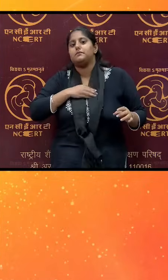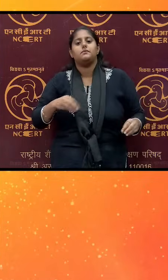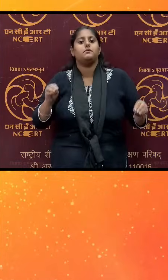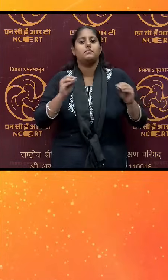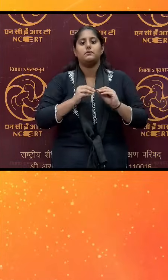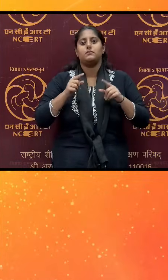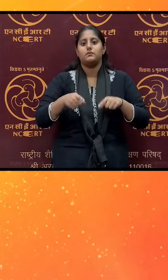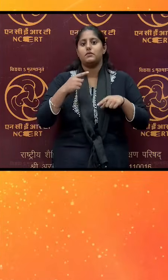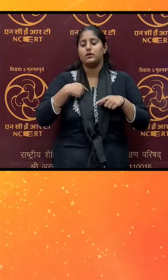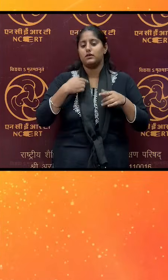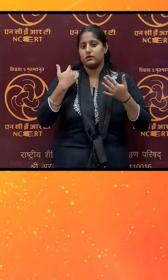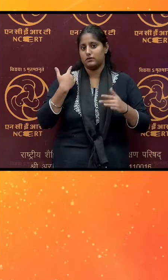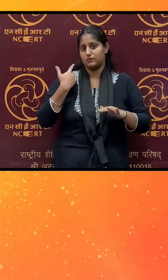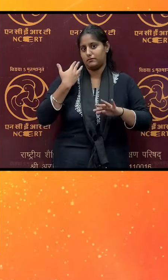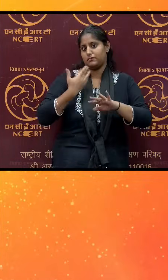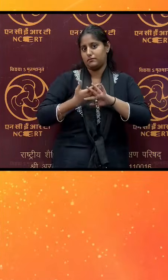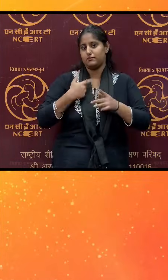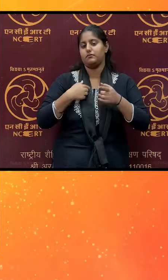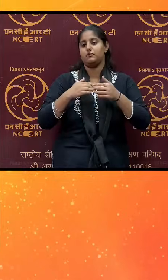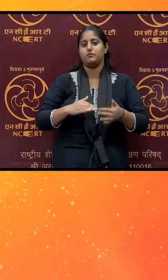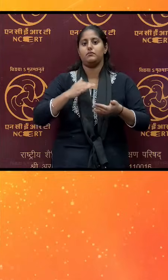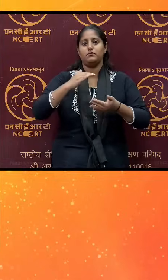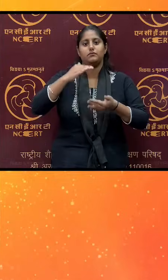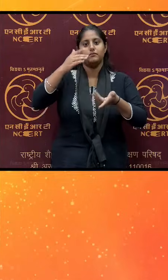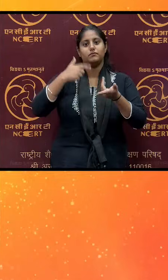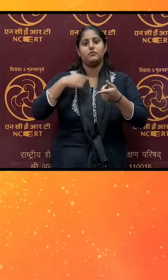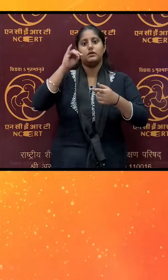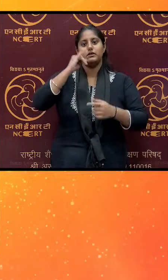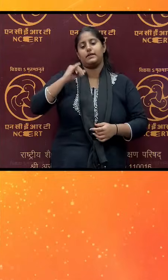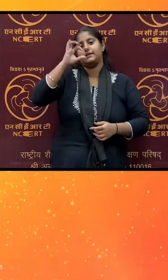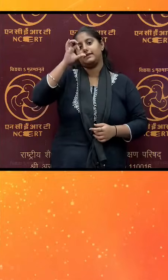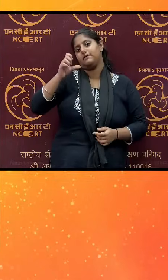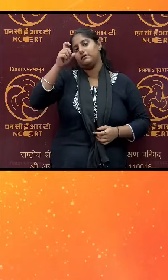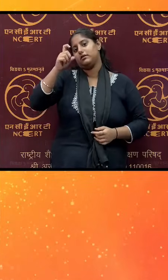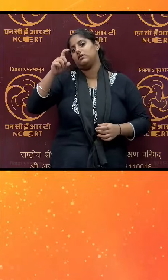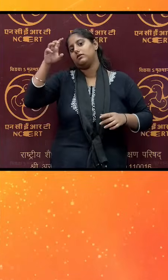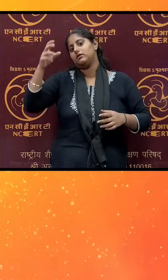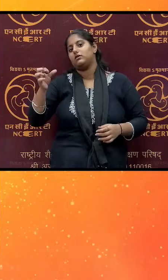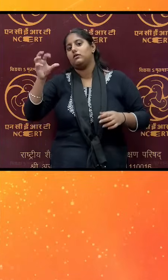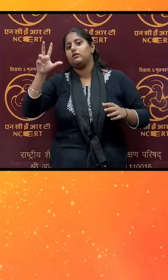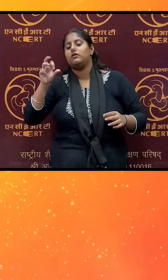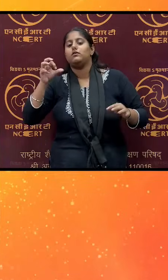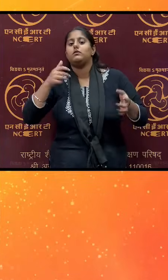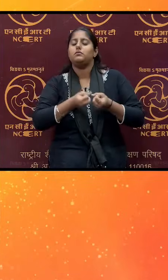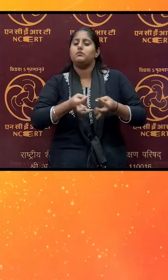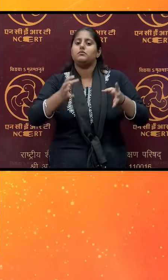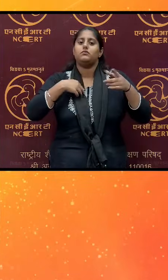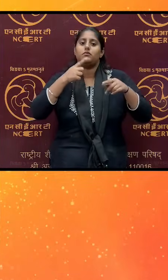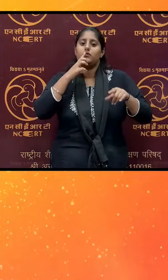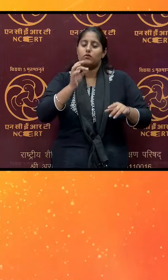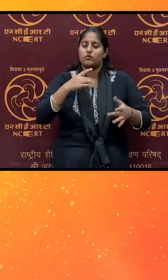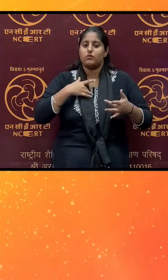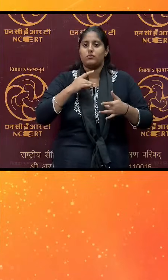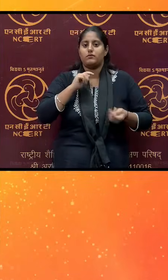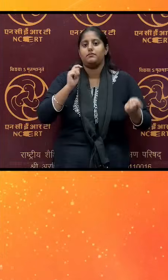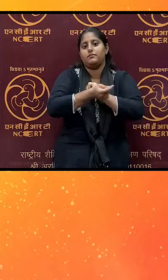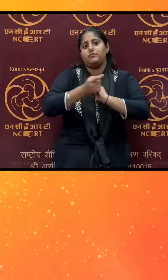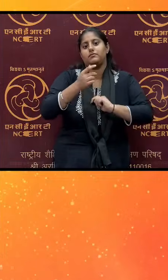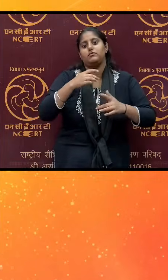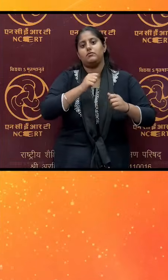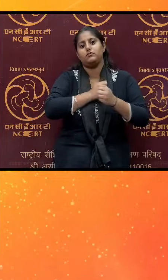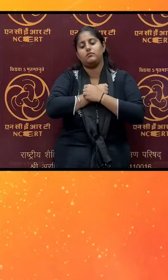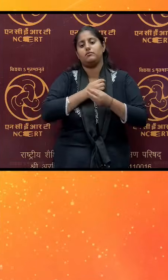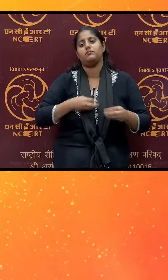I grew older, when I came in class 6, 7, then I started loving mathematics subject. And this is something